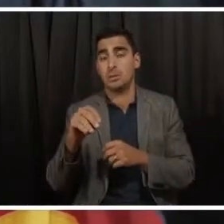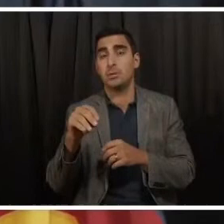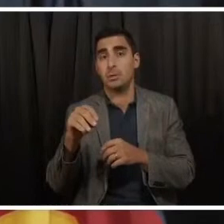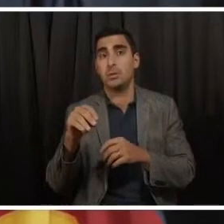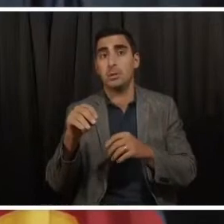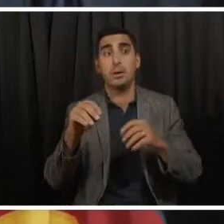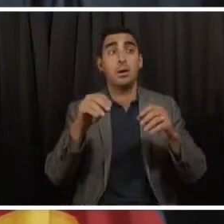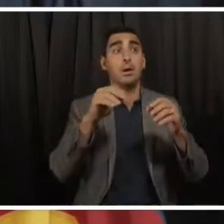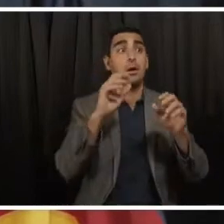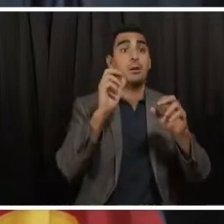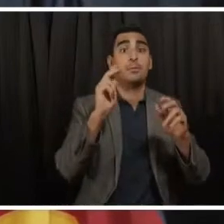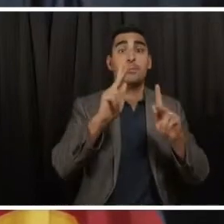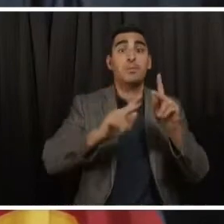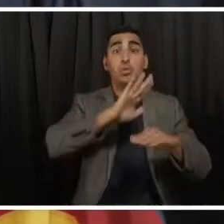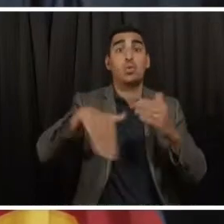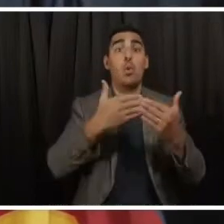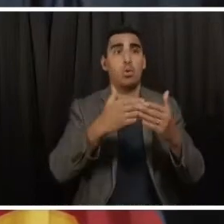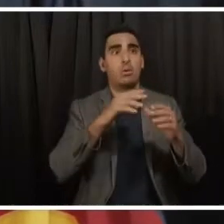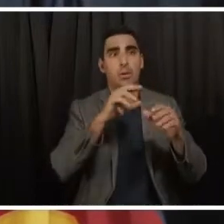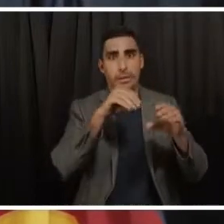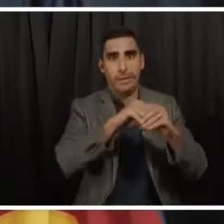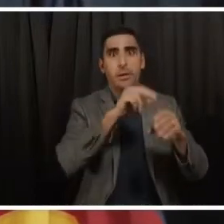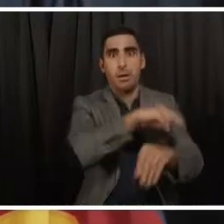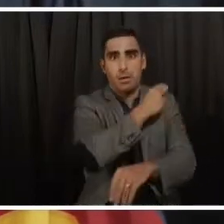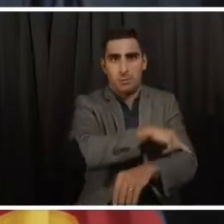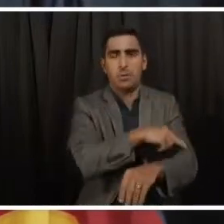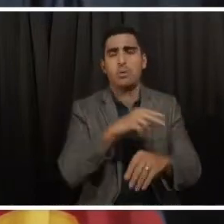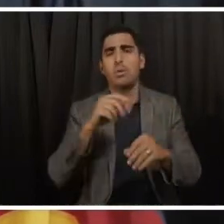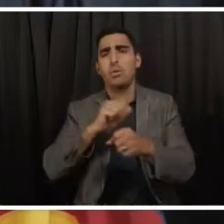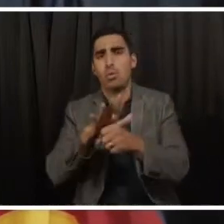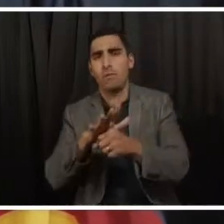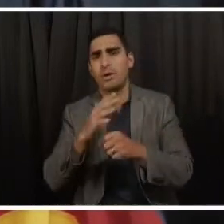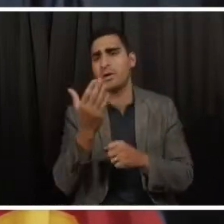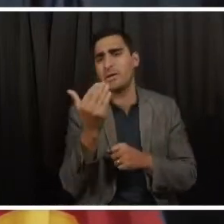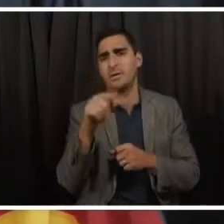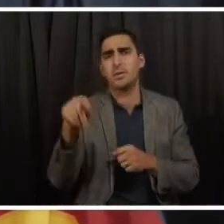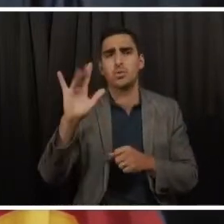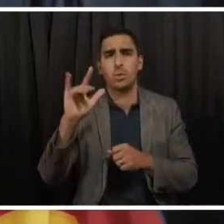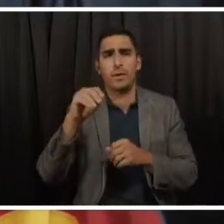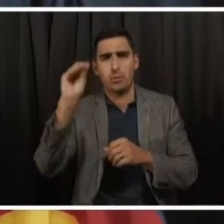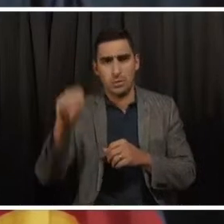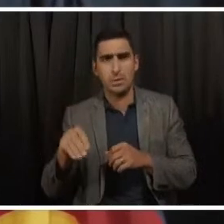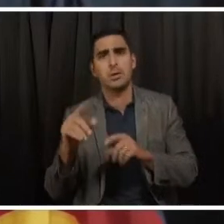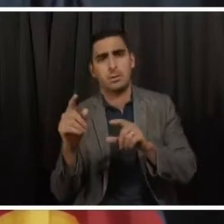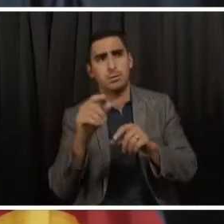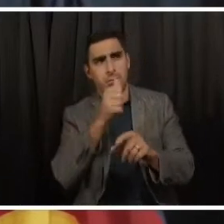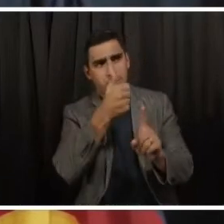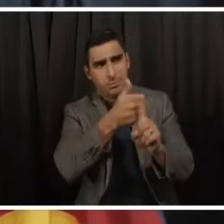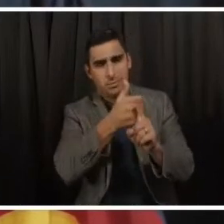at times up to 25% in the last few weeks too, but let's say 15 to 25%.